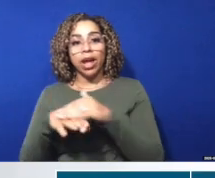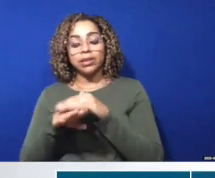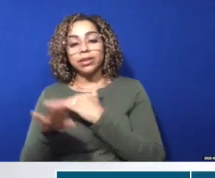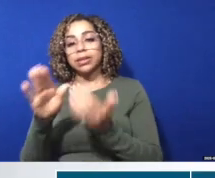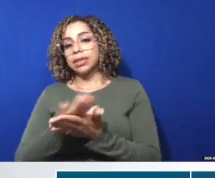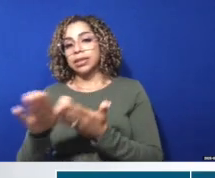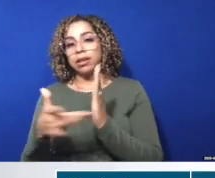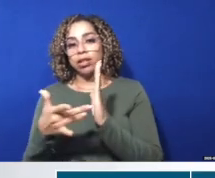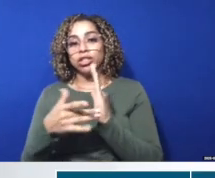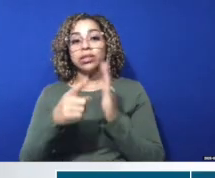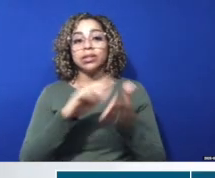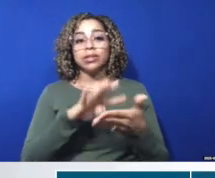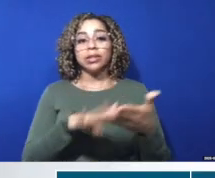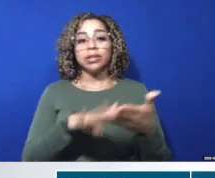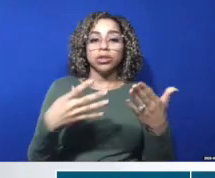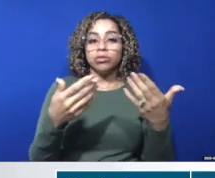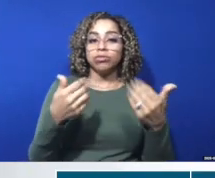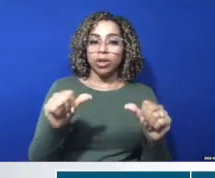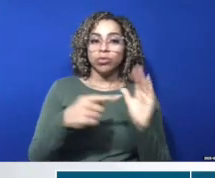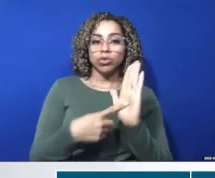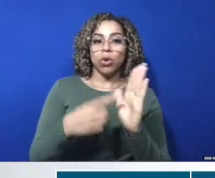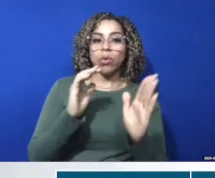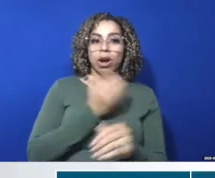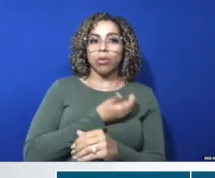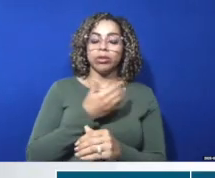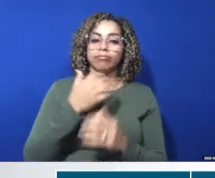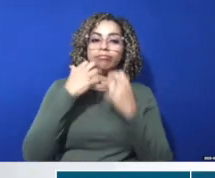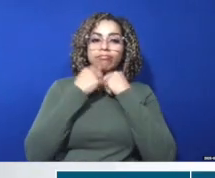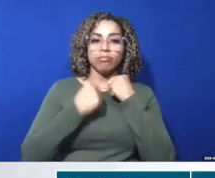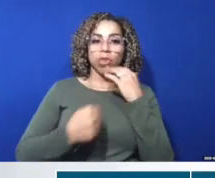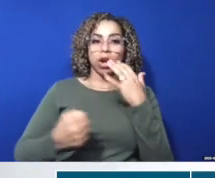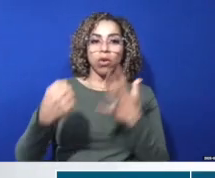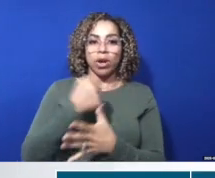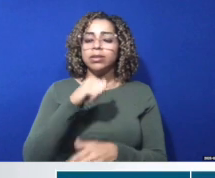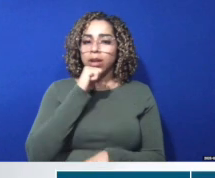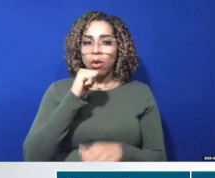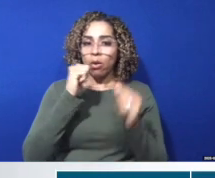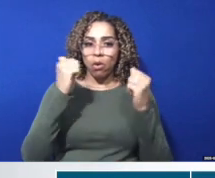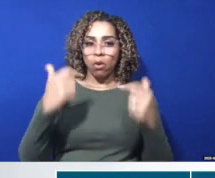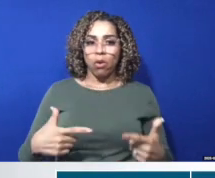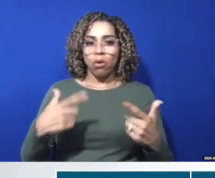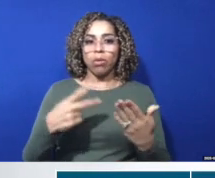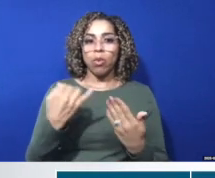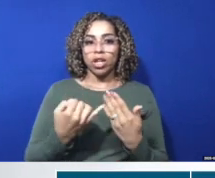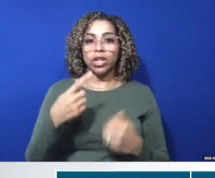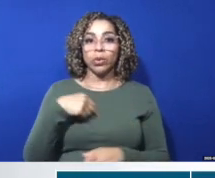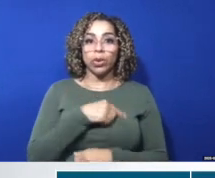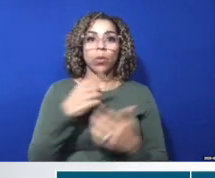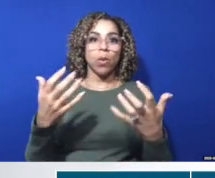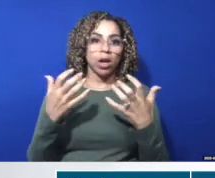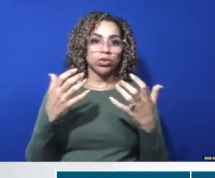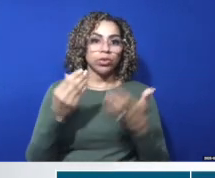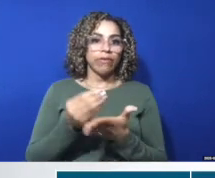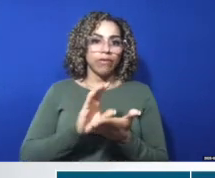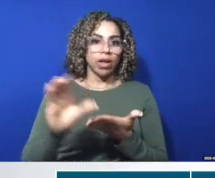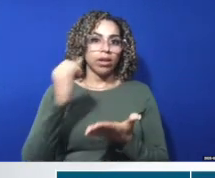is not exhaustive of all the types of projects we would or intend to fund given sufficient resources. In the